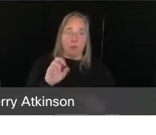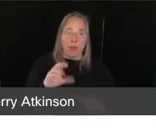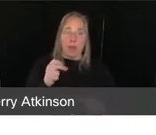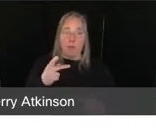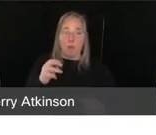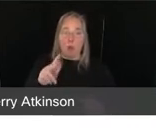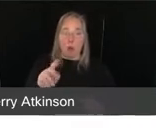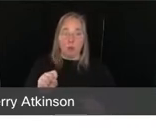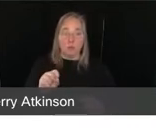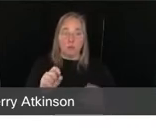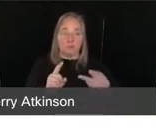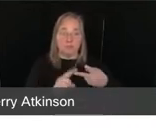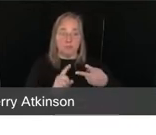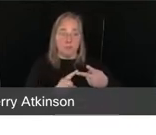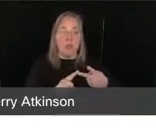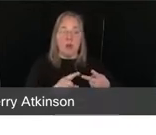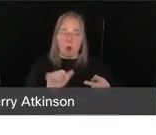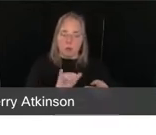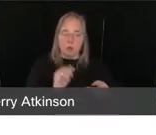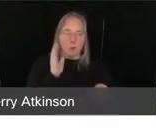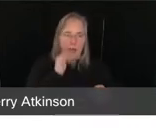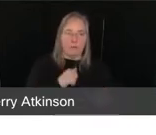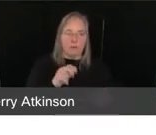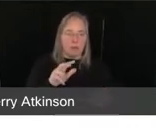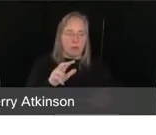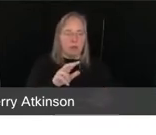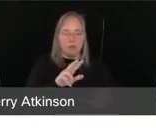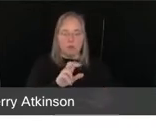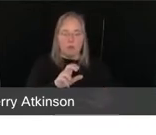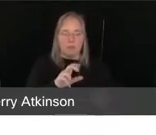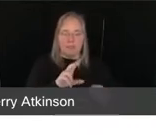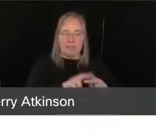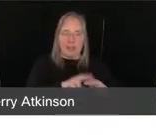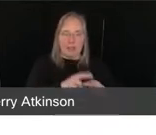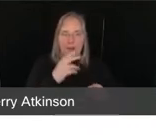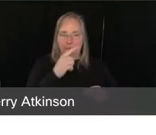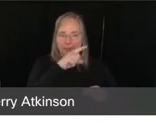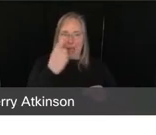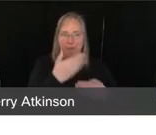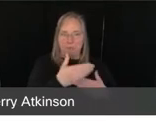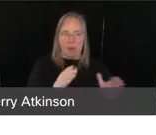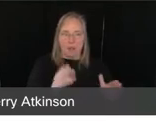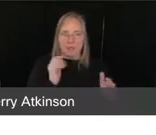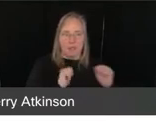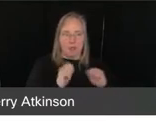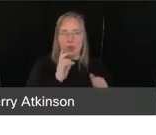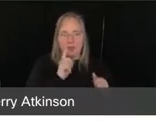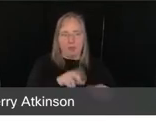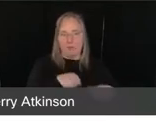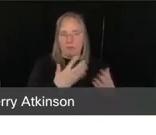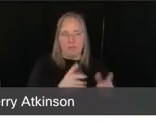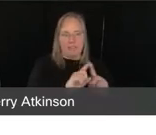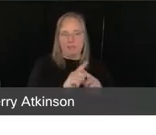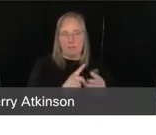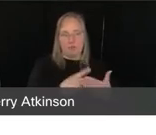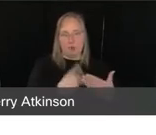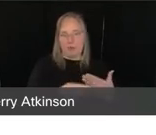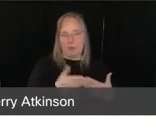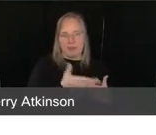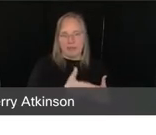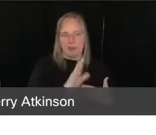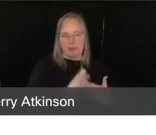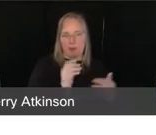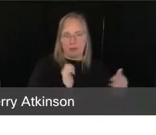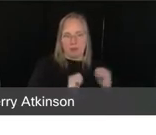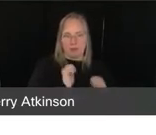300-seat black box theater and they will be doing various programming as well in that theater. There will also be a